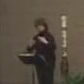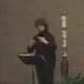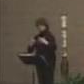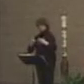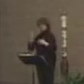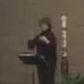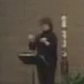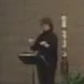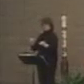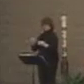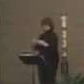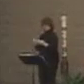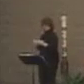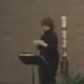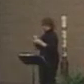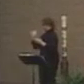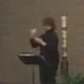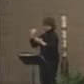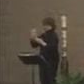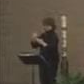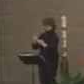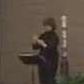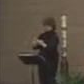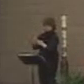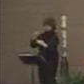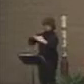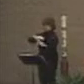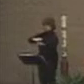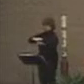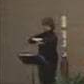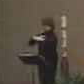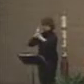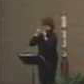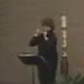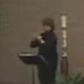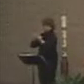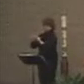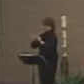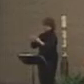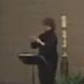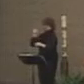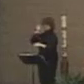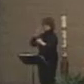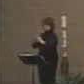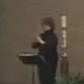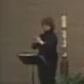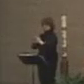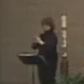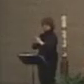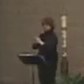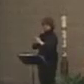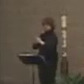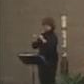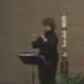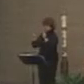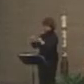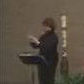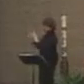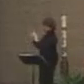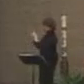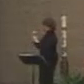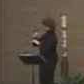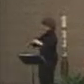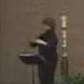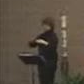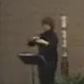that mosaic and you get close to the altar and you turn around, you see above the main doors of the